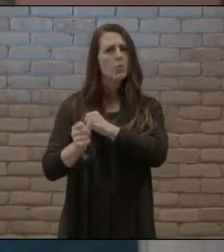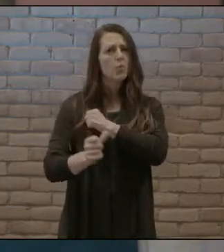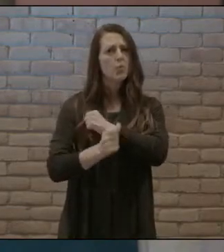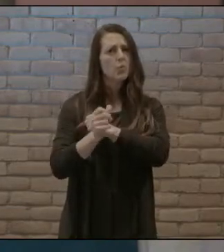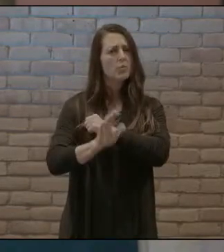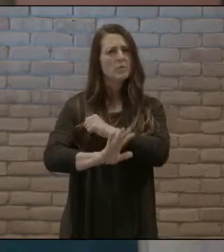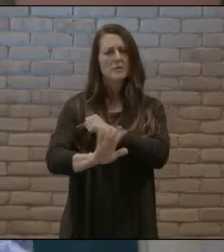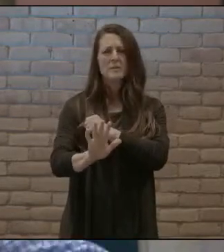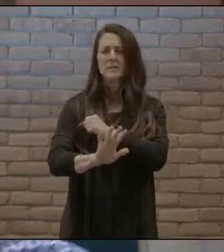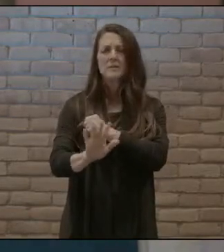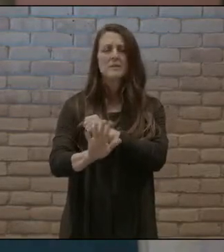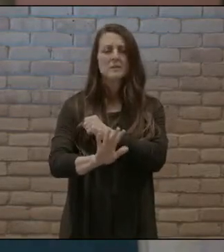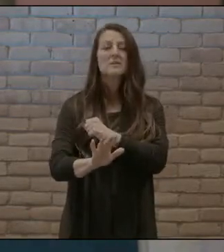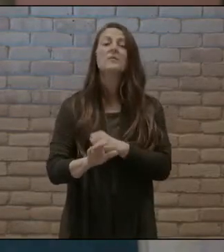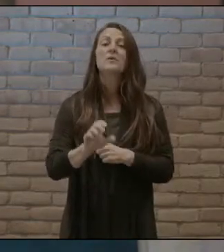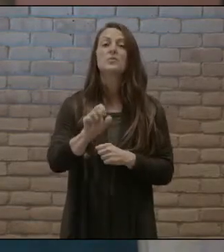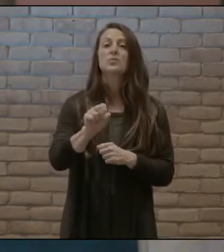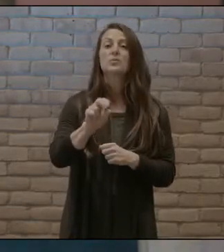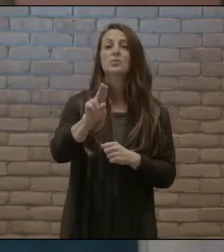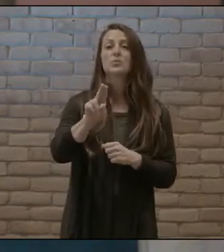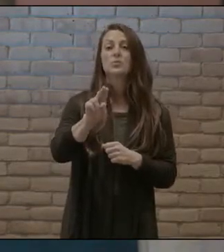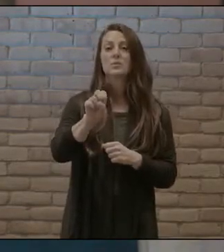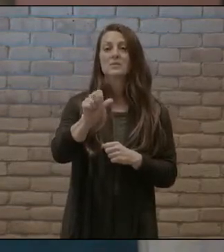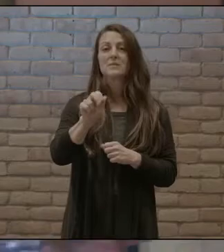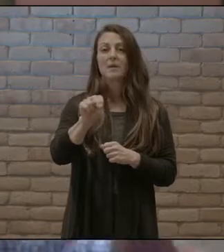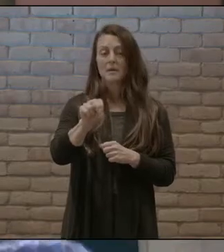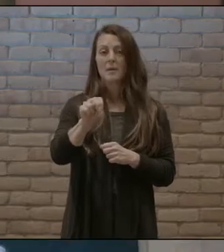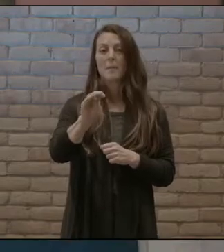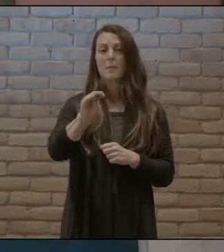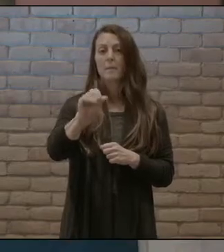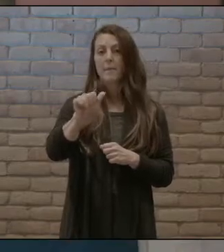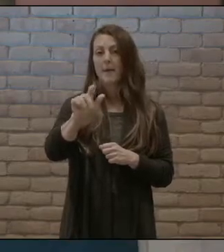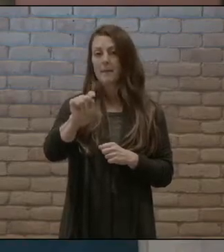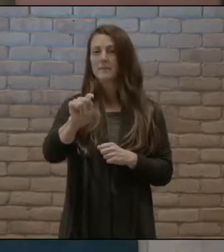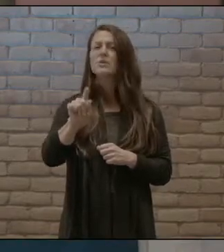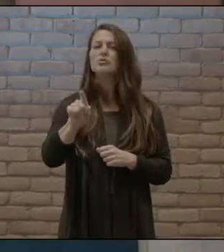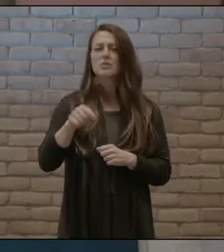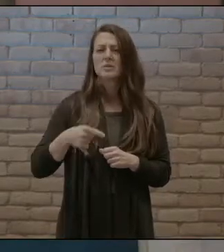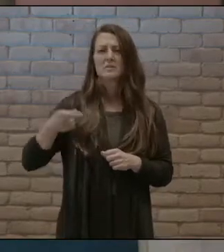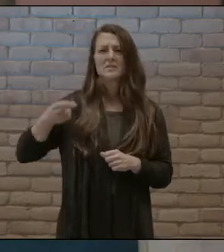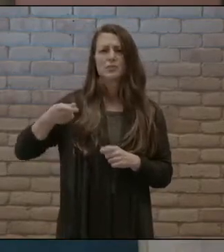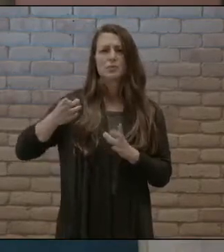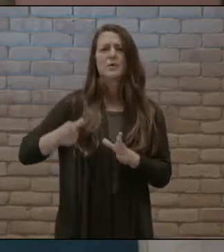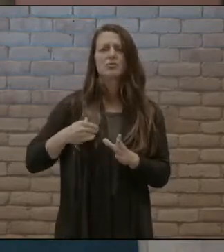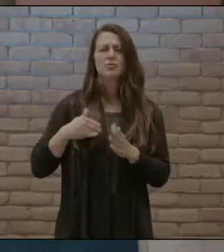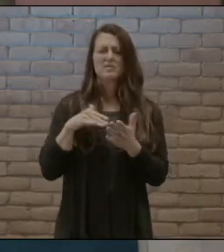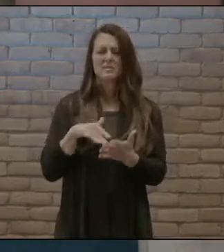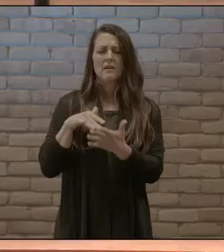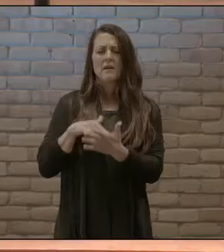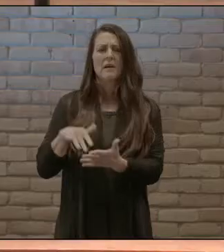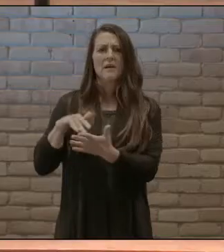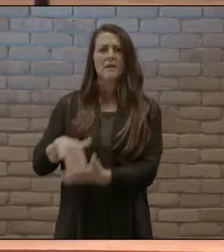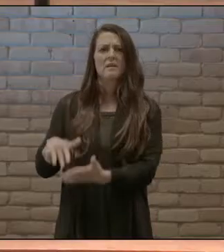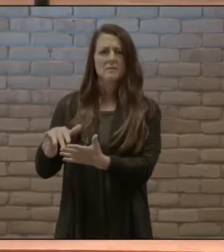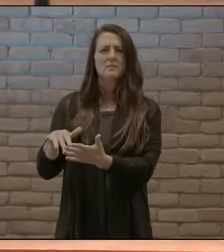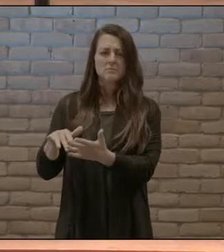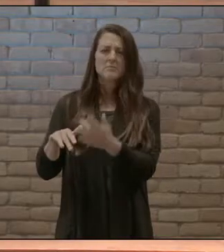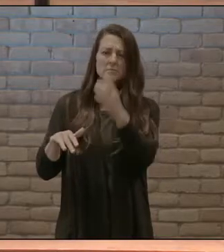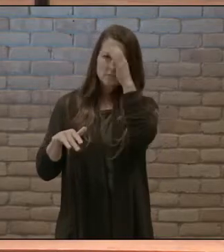looking back. Susan Matt, she is a historian who studies this stuff, studies what it looks